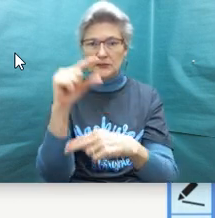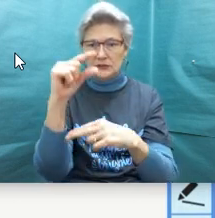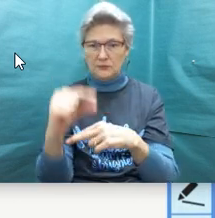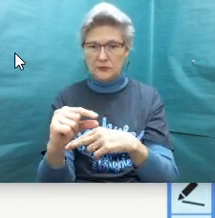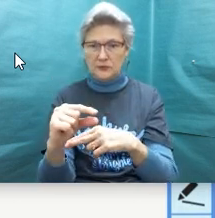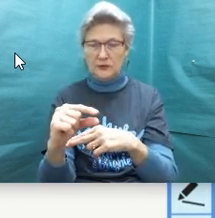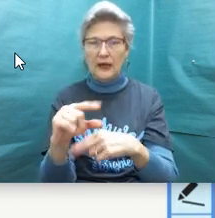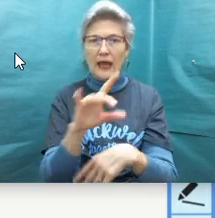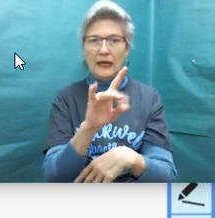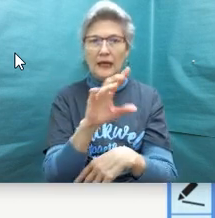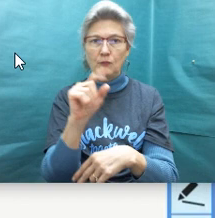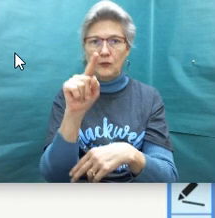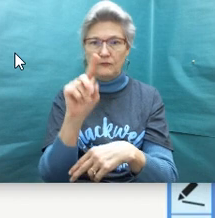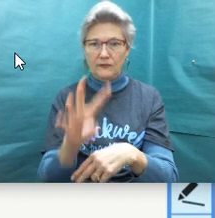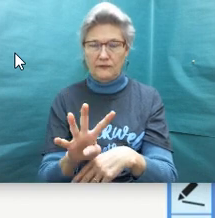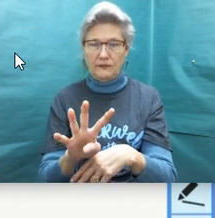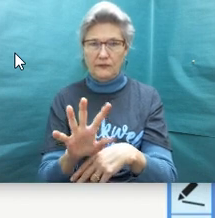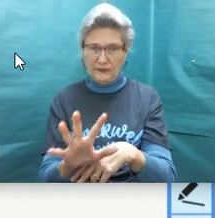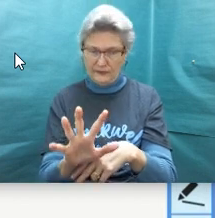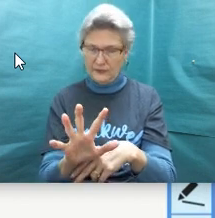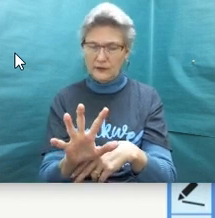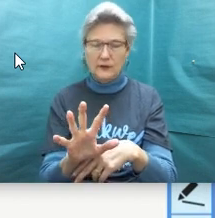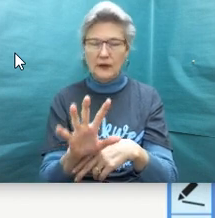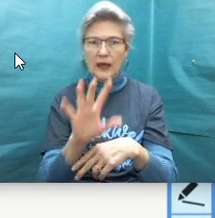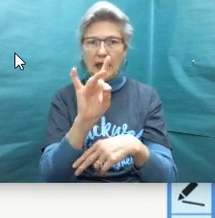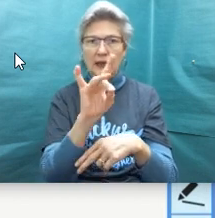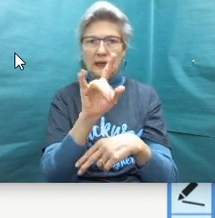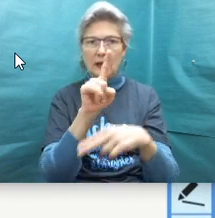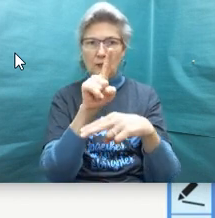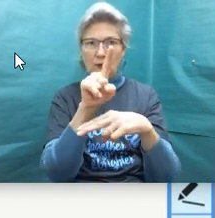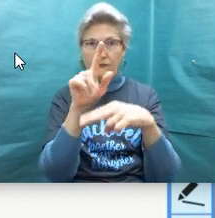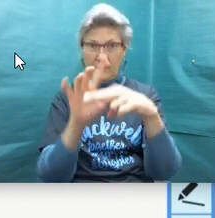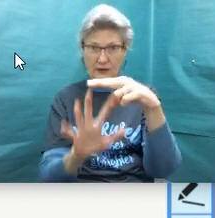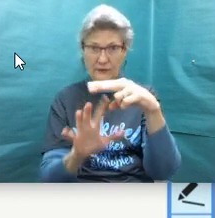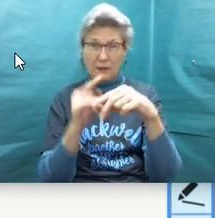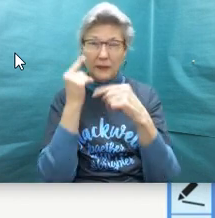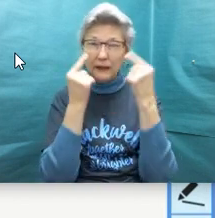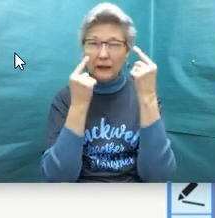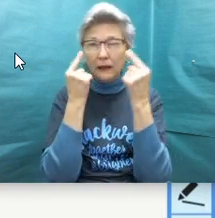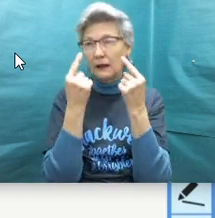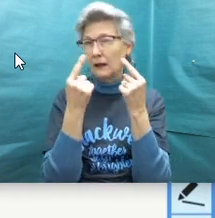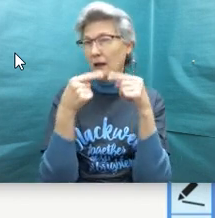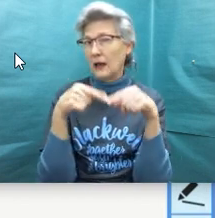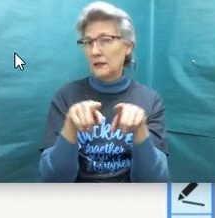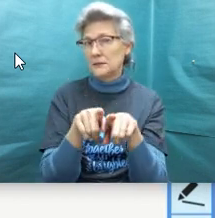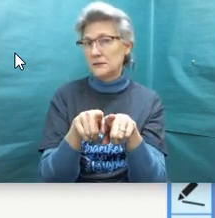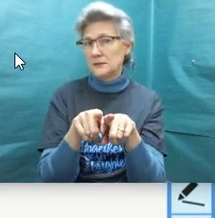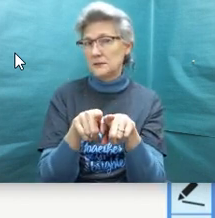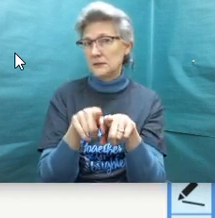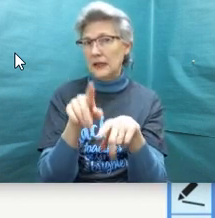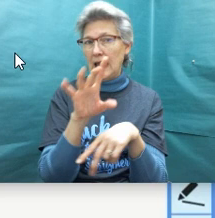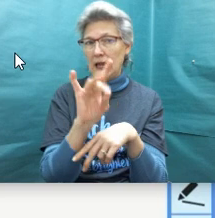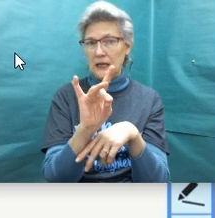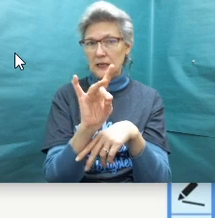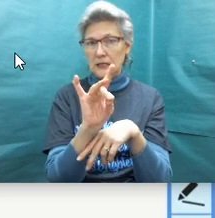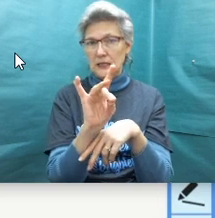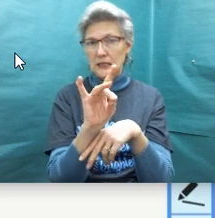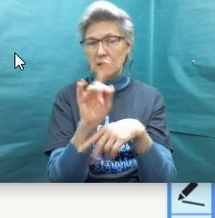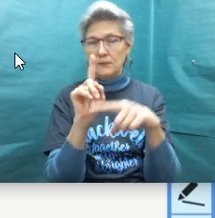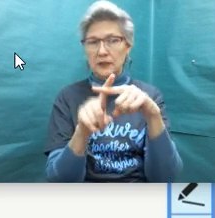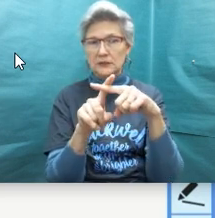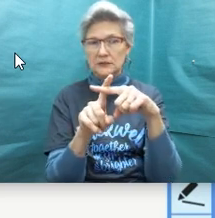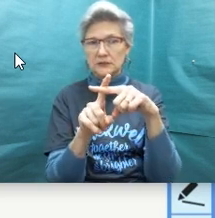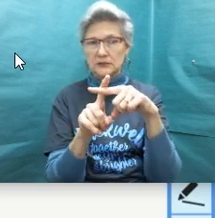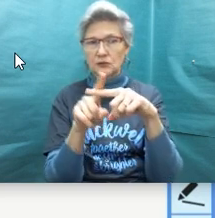turn it into a fraction. So when I see 8 1/5, I'm thinking of it as 8